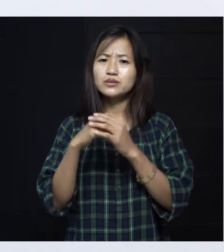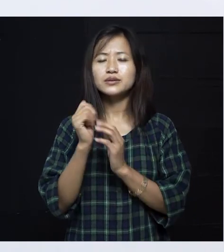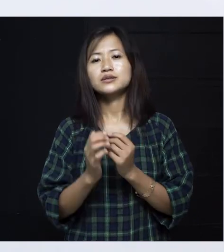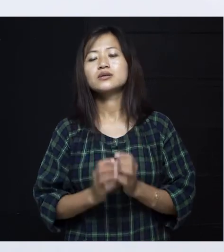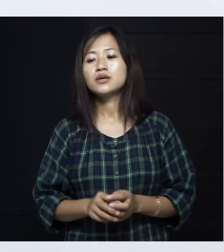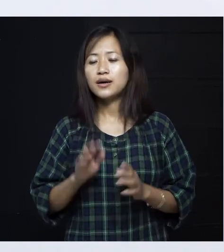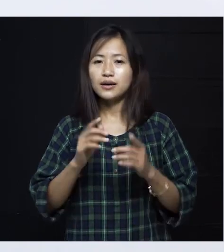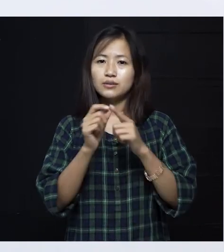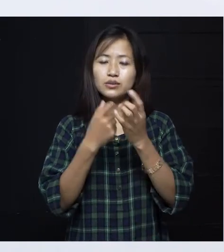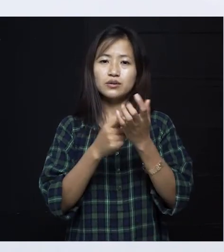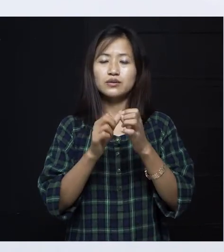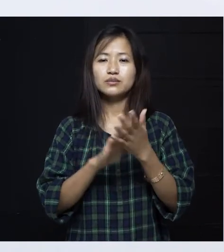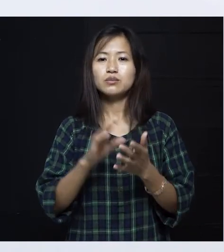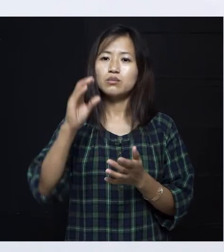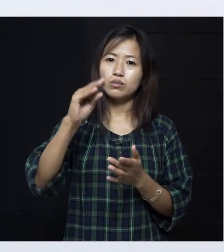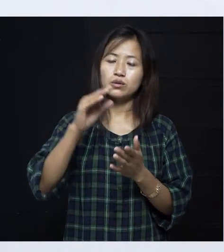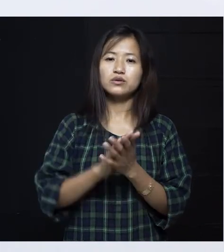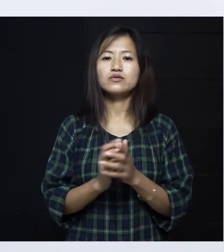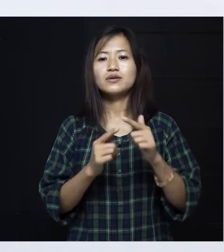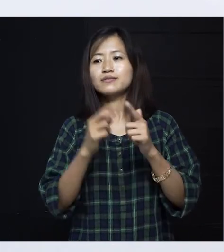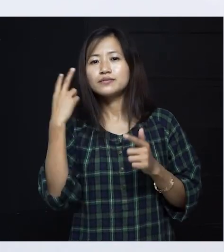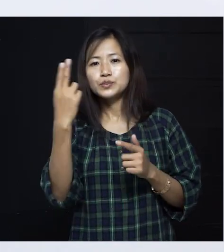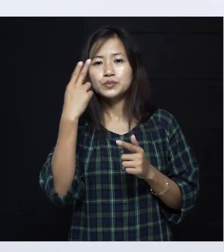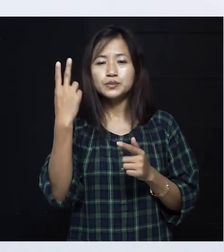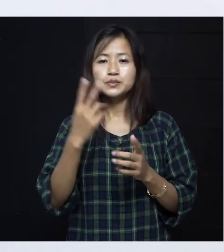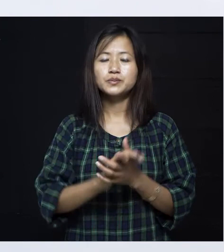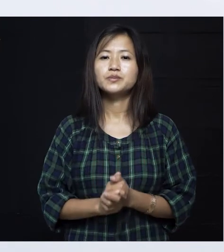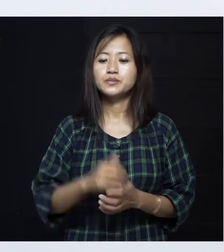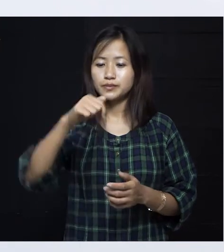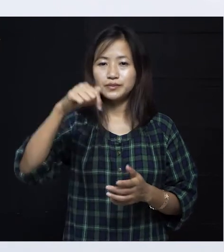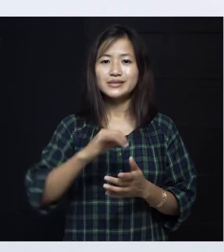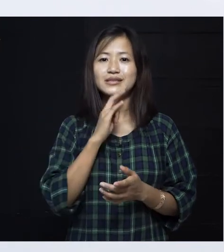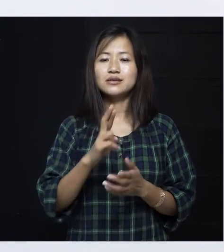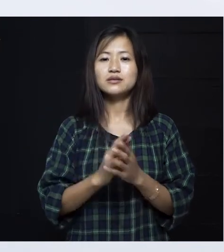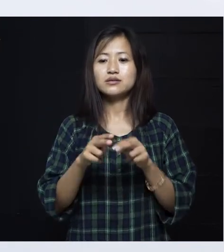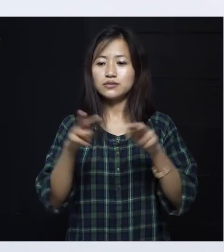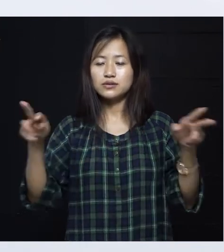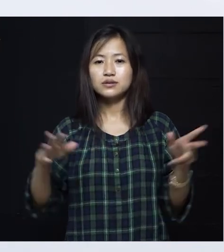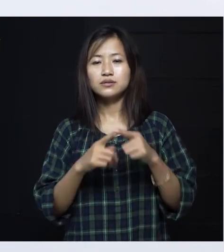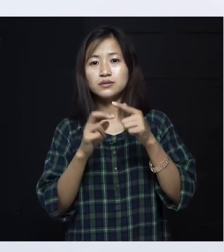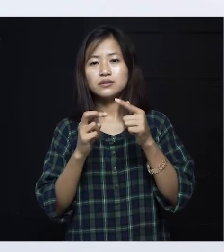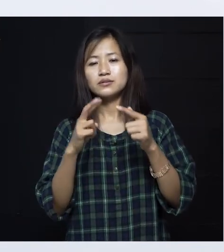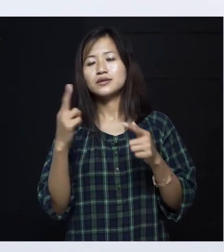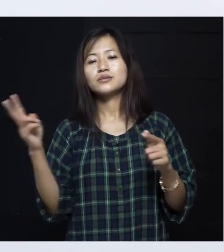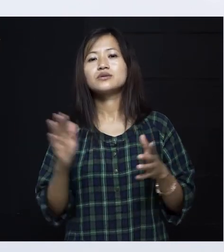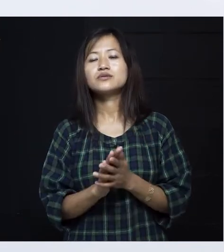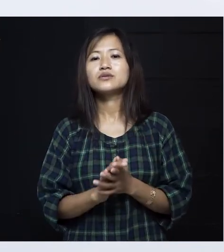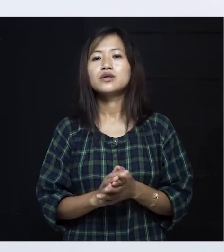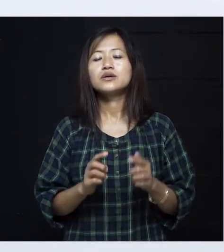and the prestigious mode of transportation. Okay, so these are the different types of